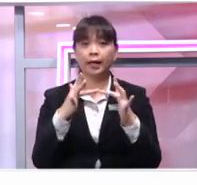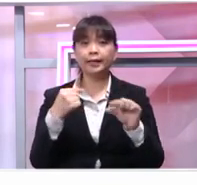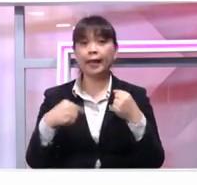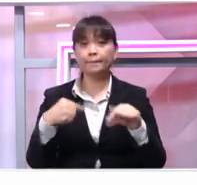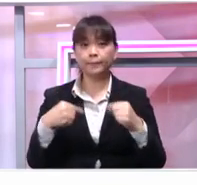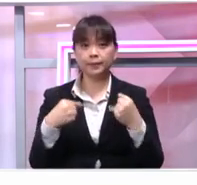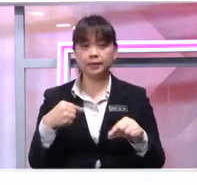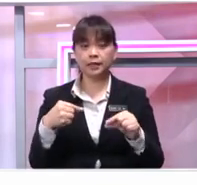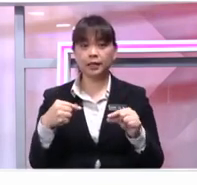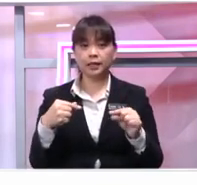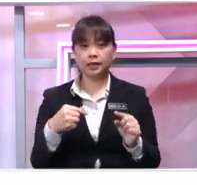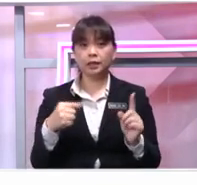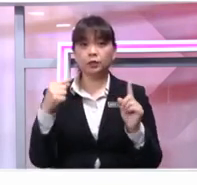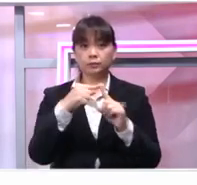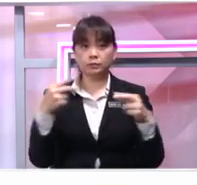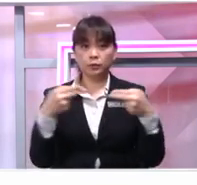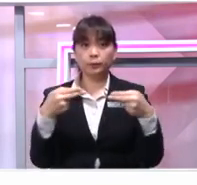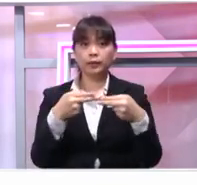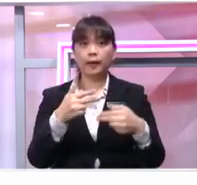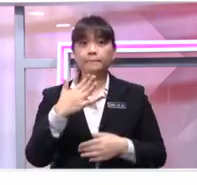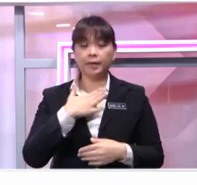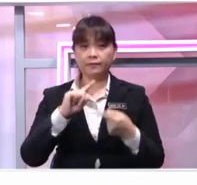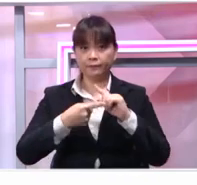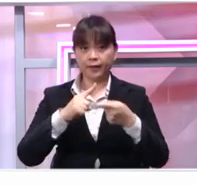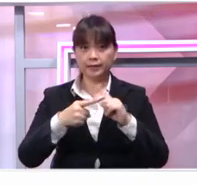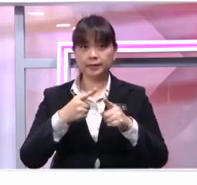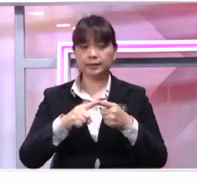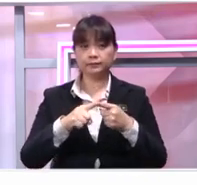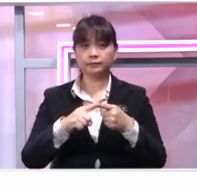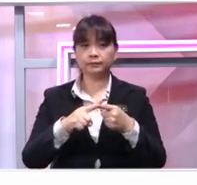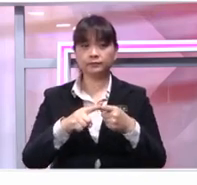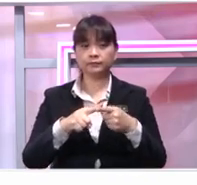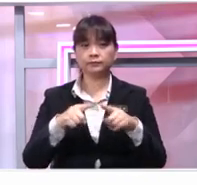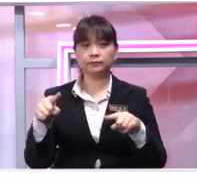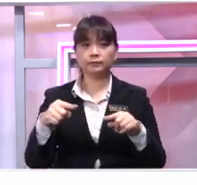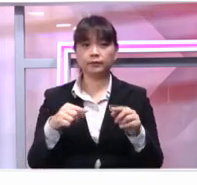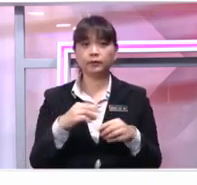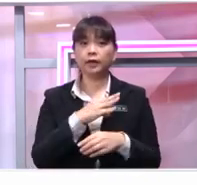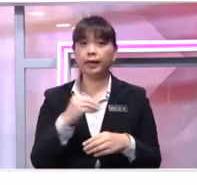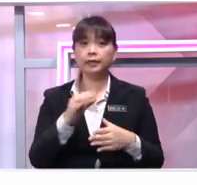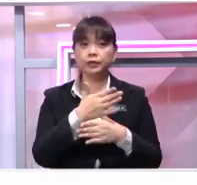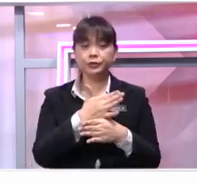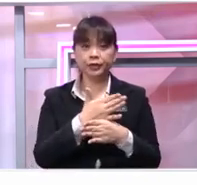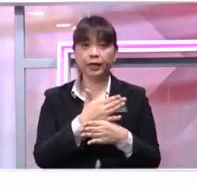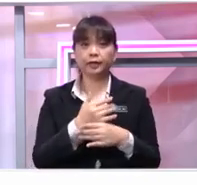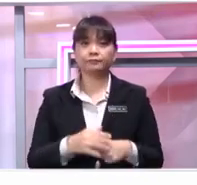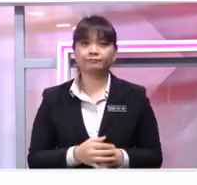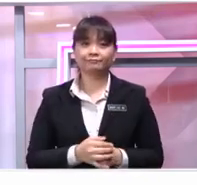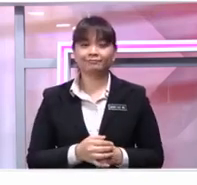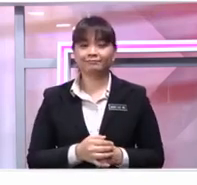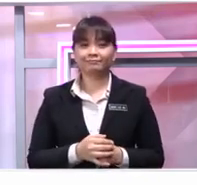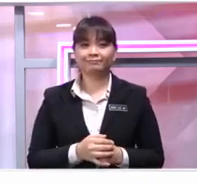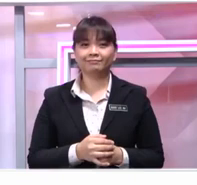to contact my old friends, and to meet other people who share the same interests as me. Okay,